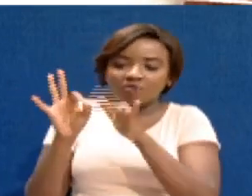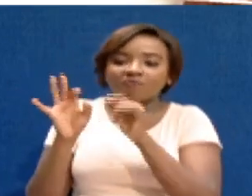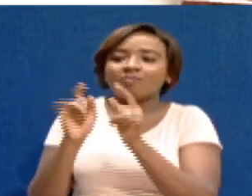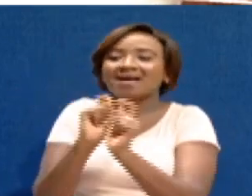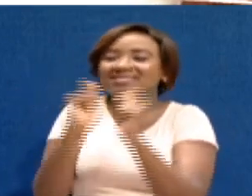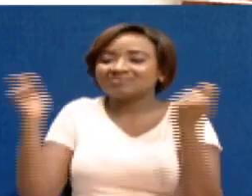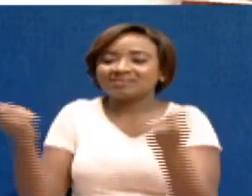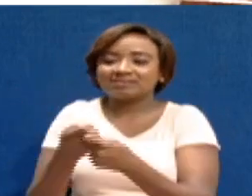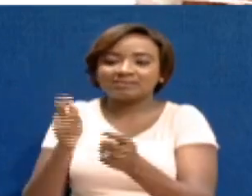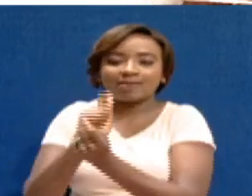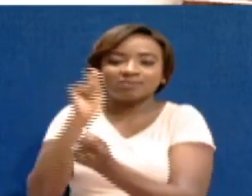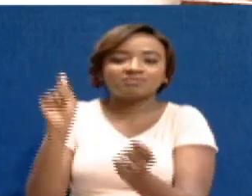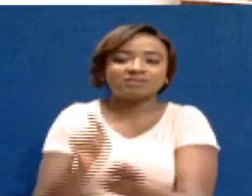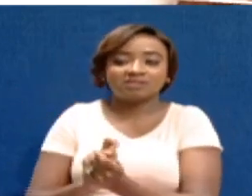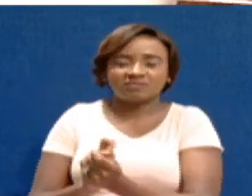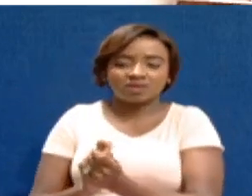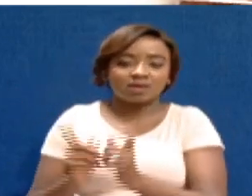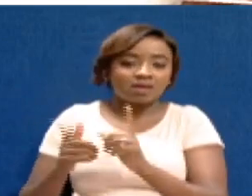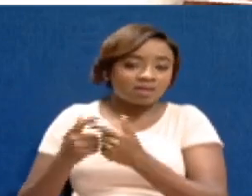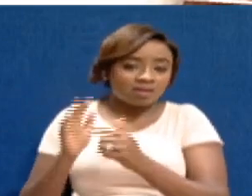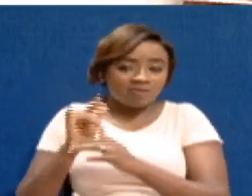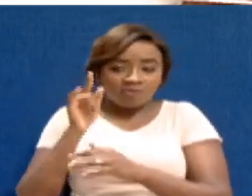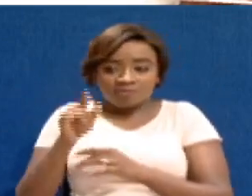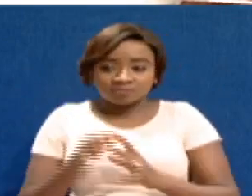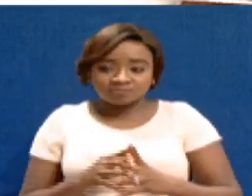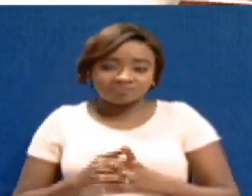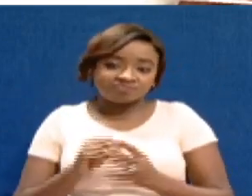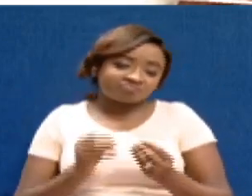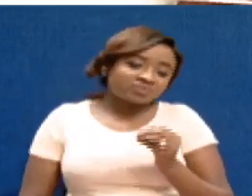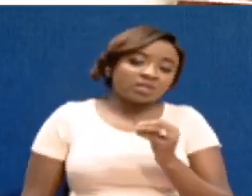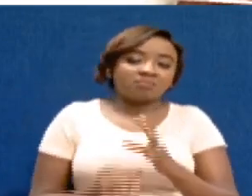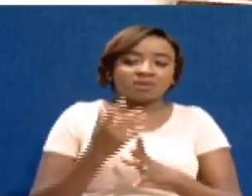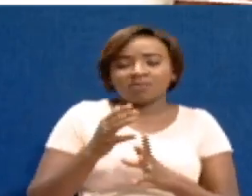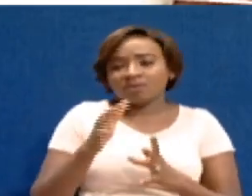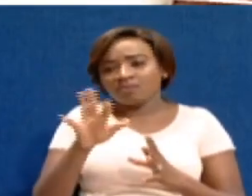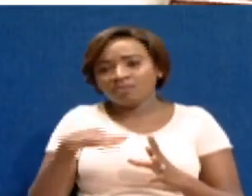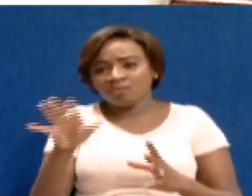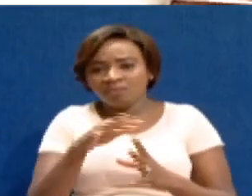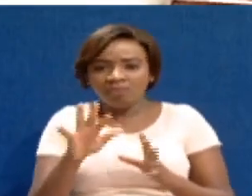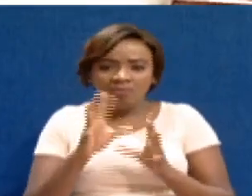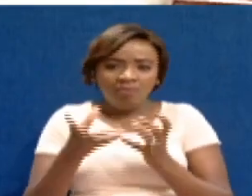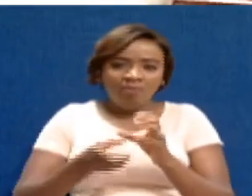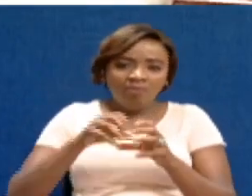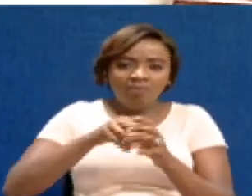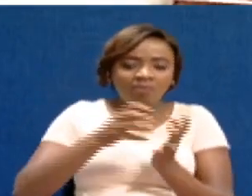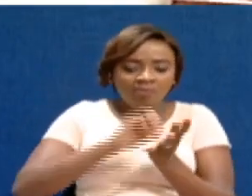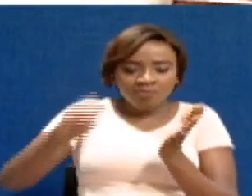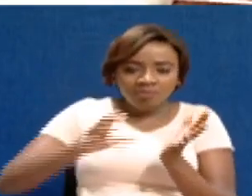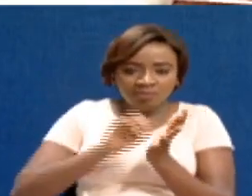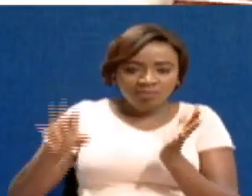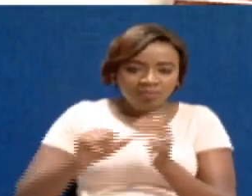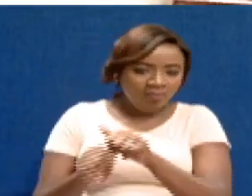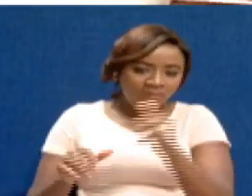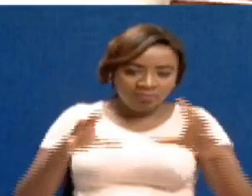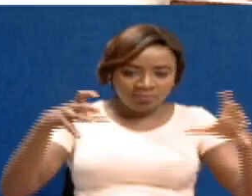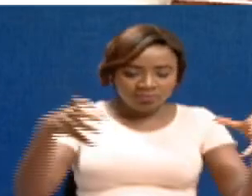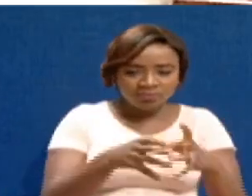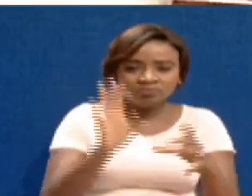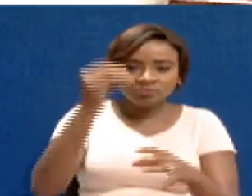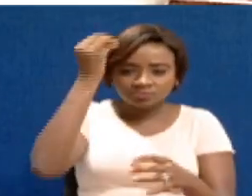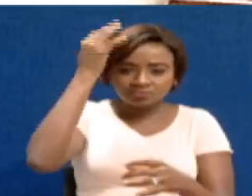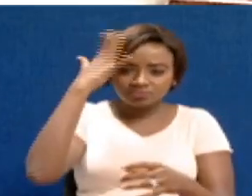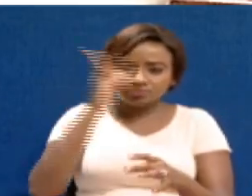So you want, and remember throughout the times I've talked about it, there was the BBI report. The first BBI that came